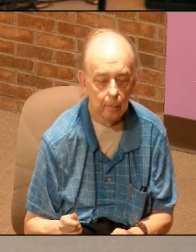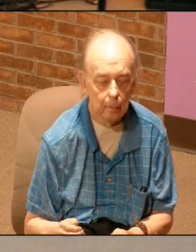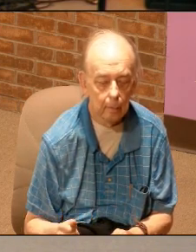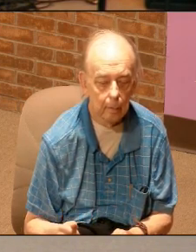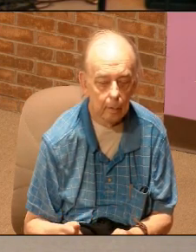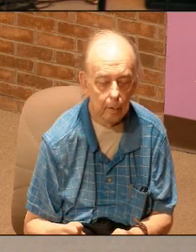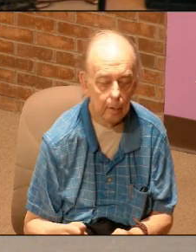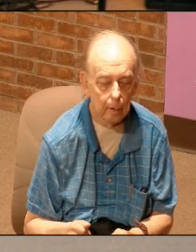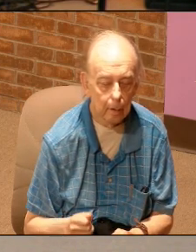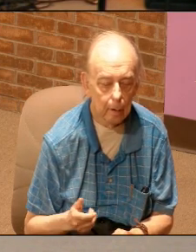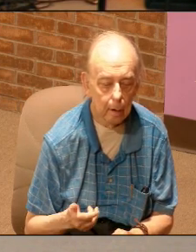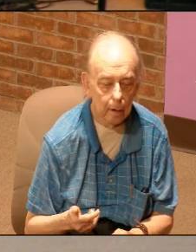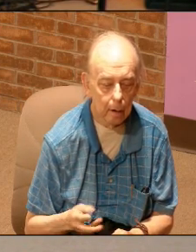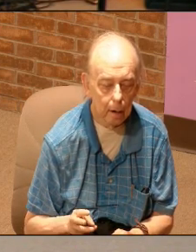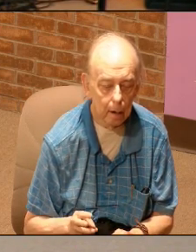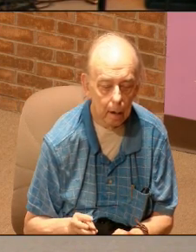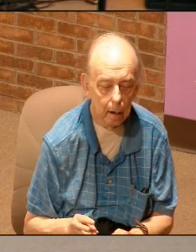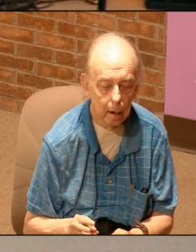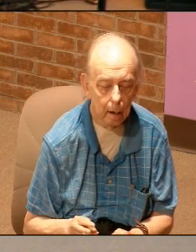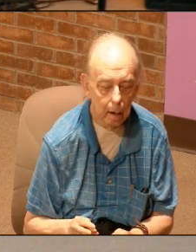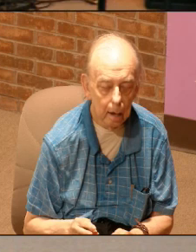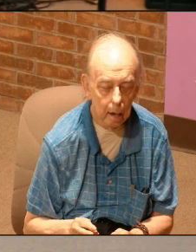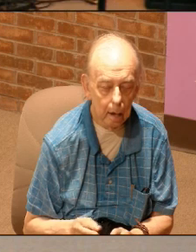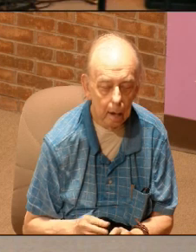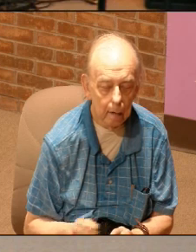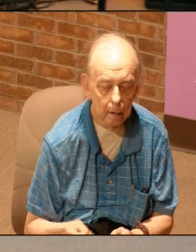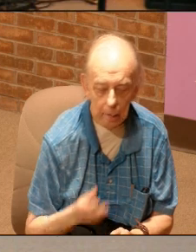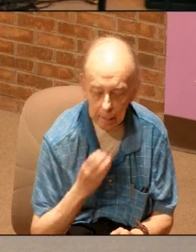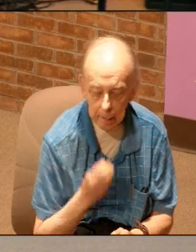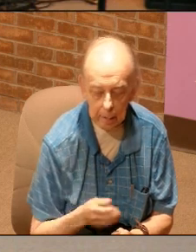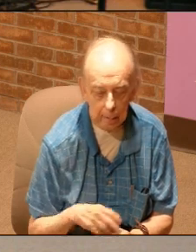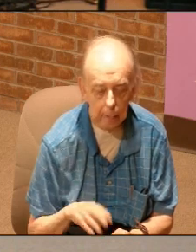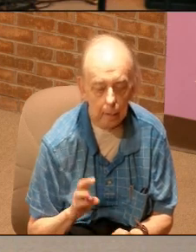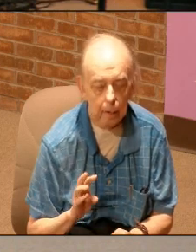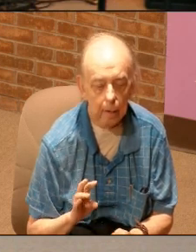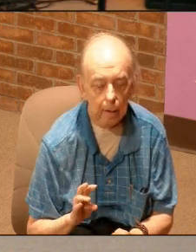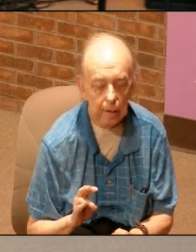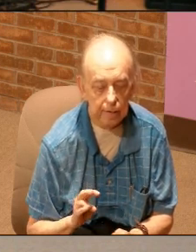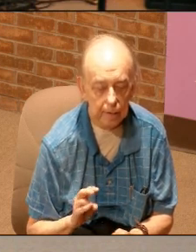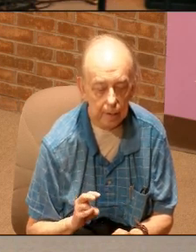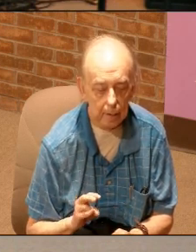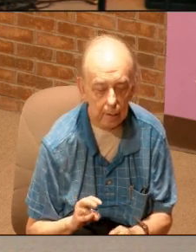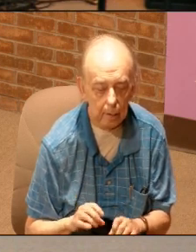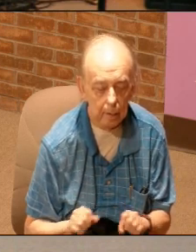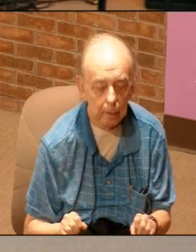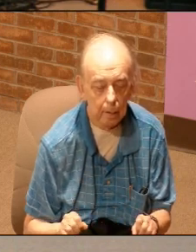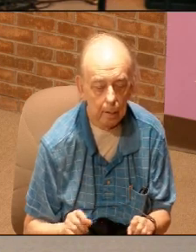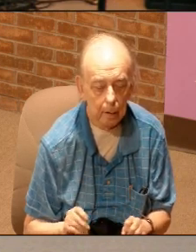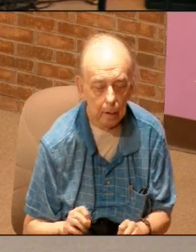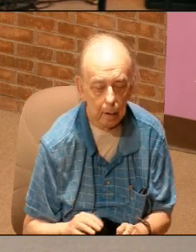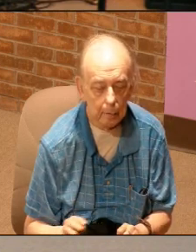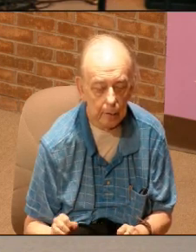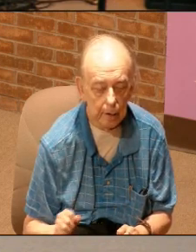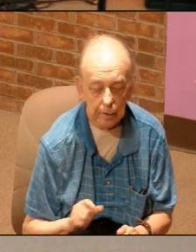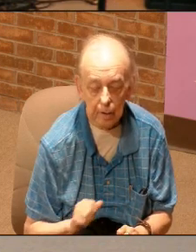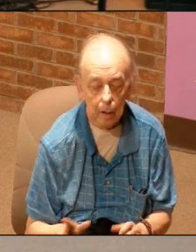26 minutes. I think he gets 26 minutes. And this guy ate 77 hot dogs, buns and all.